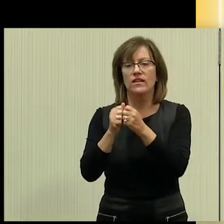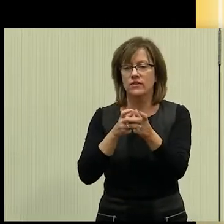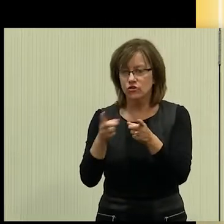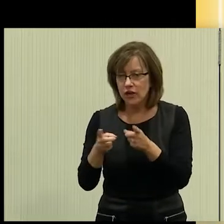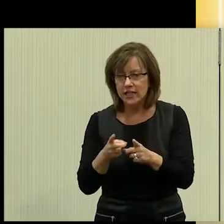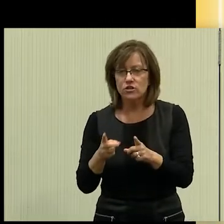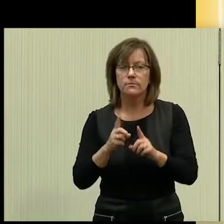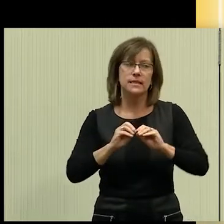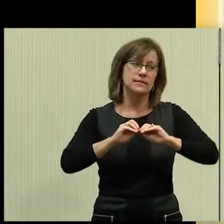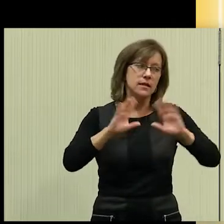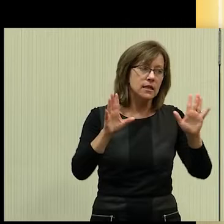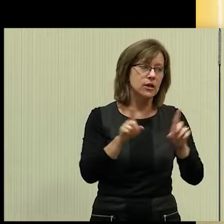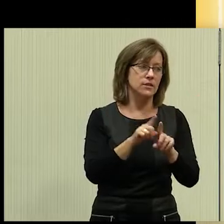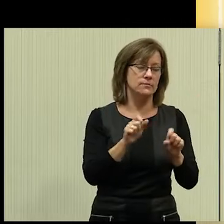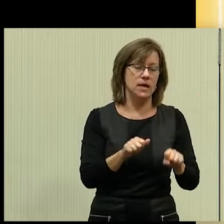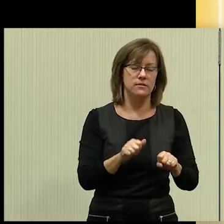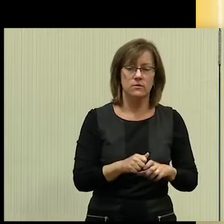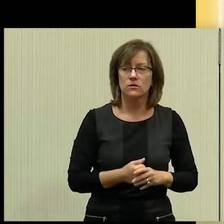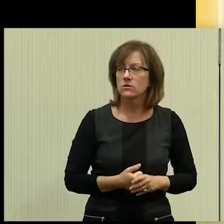as clear as you can.